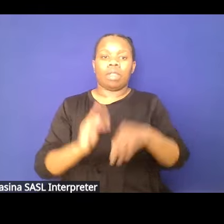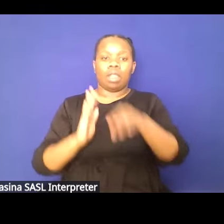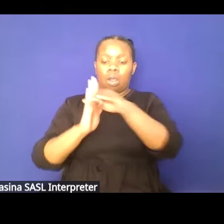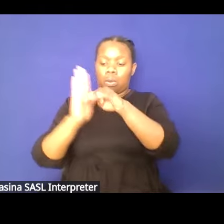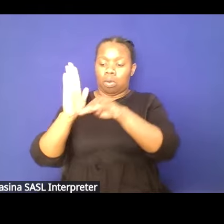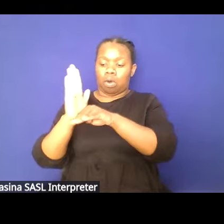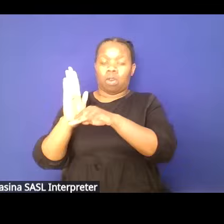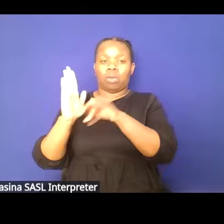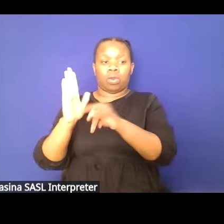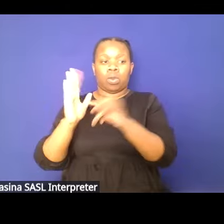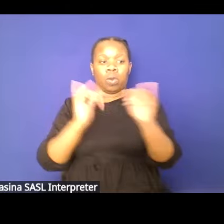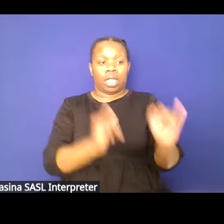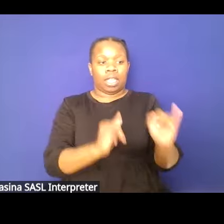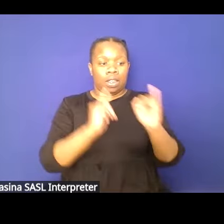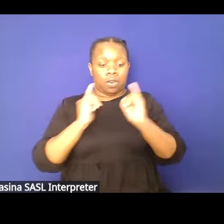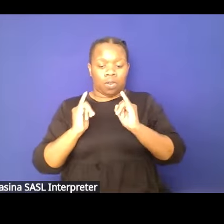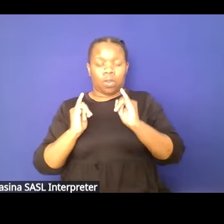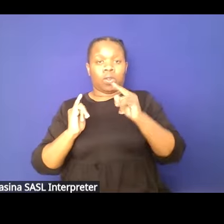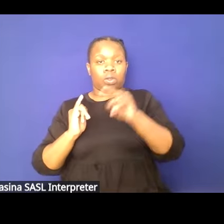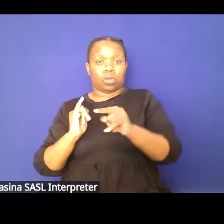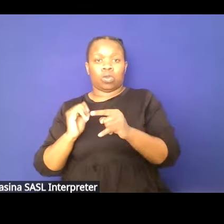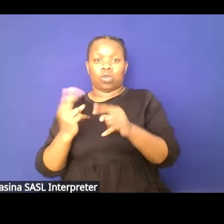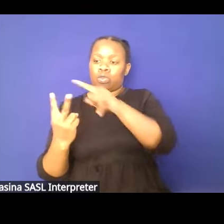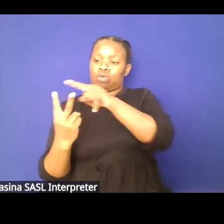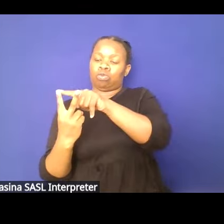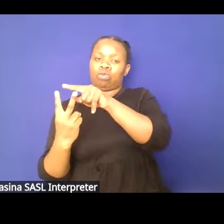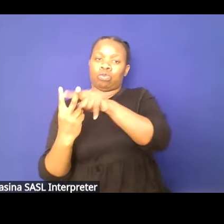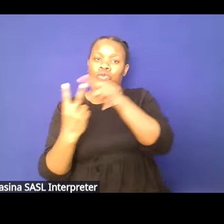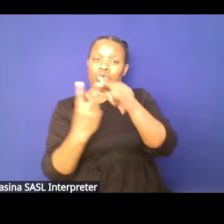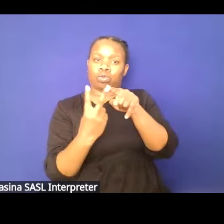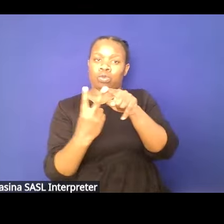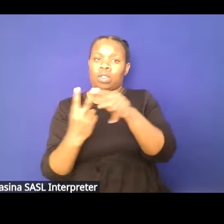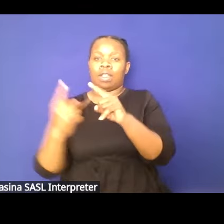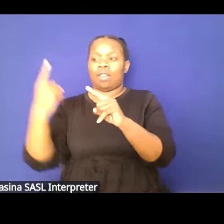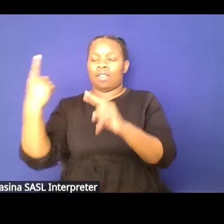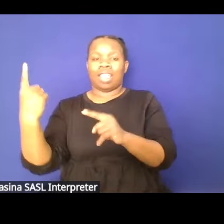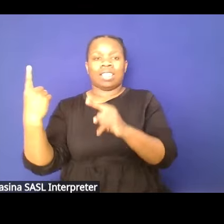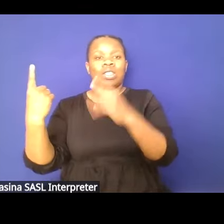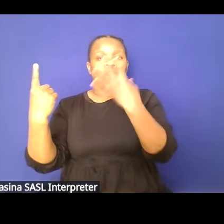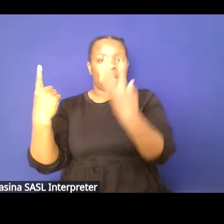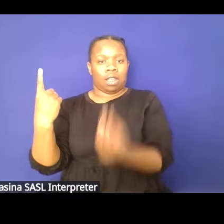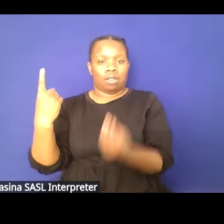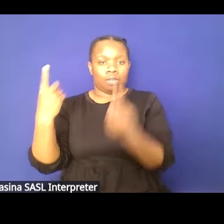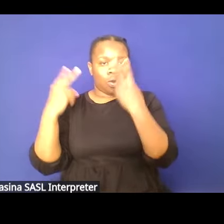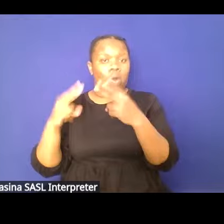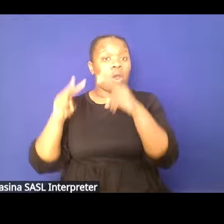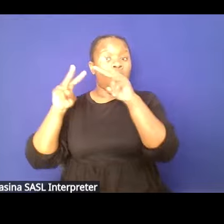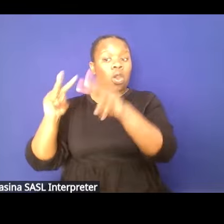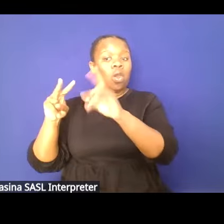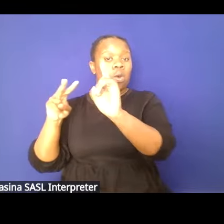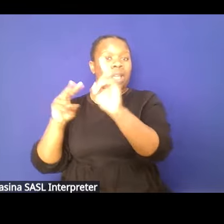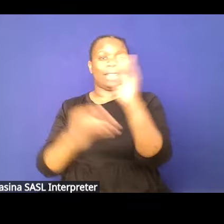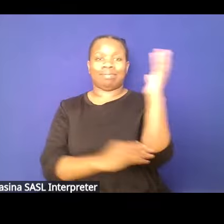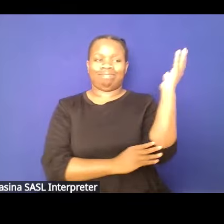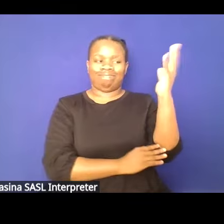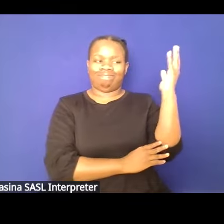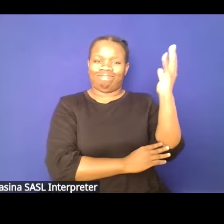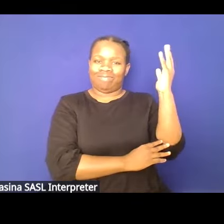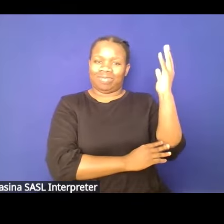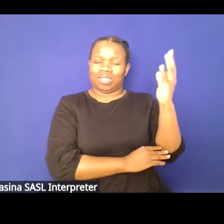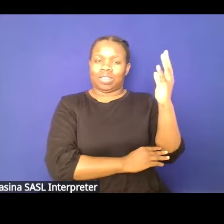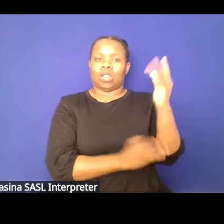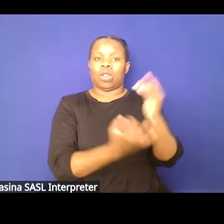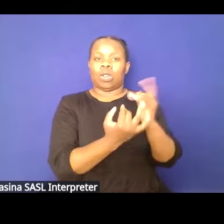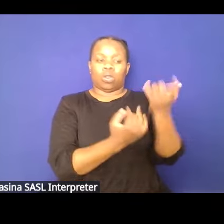divided into 2 parts. Firstly, we are going to look at a presentation that will be presented to